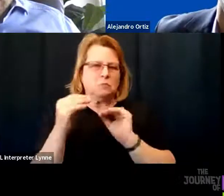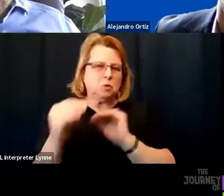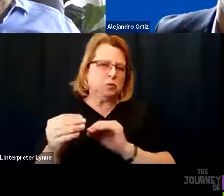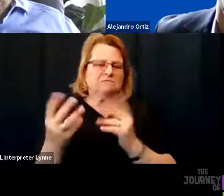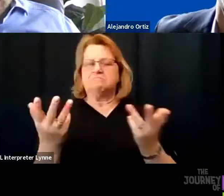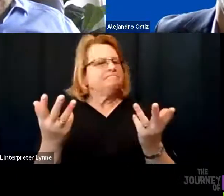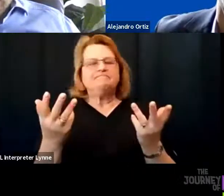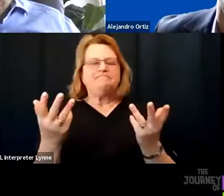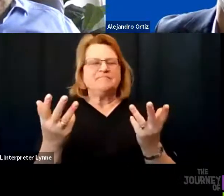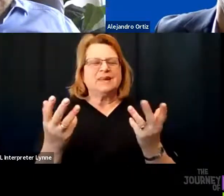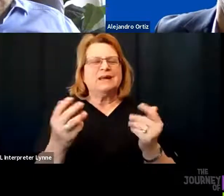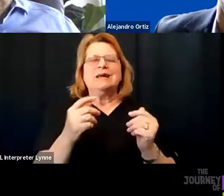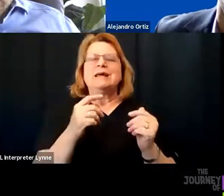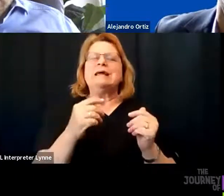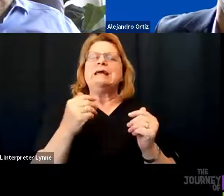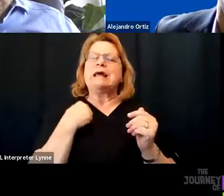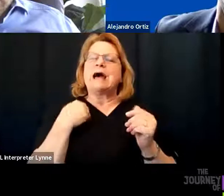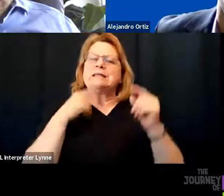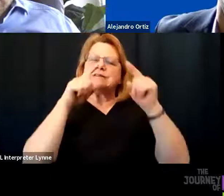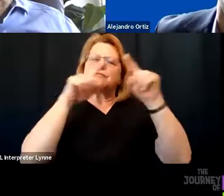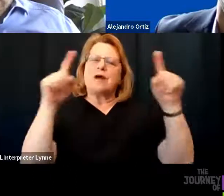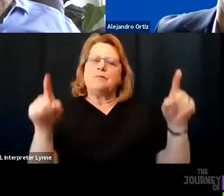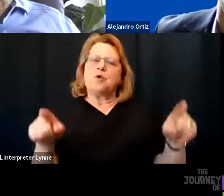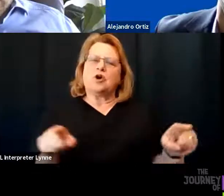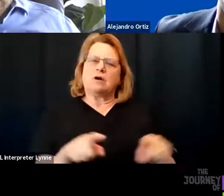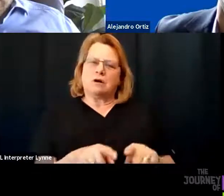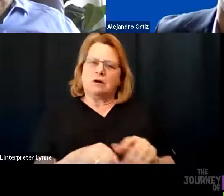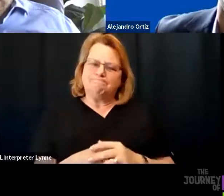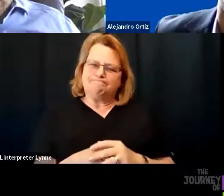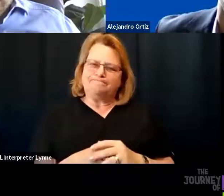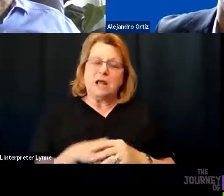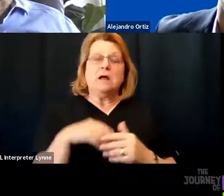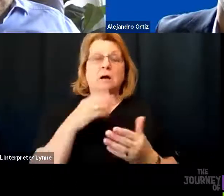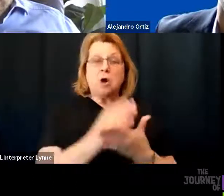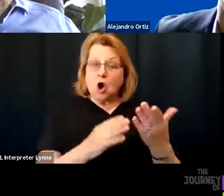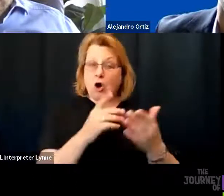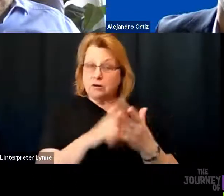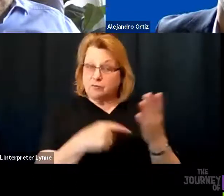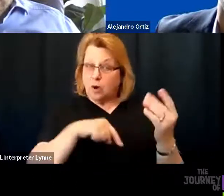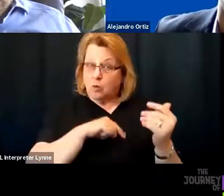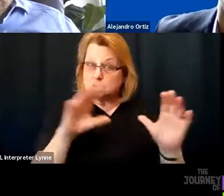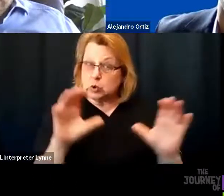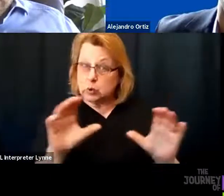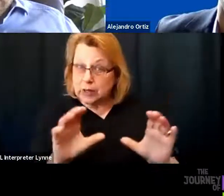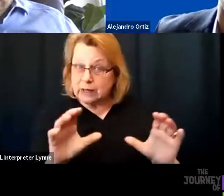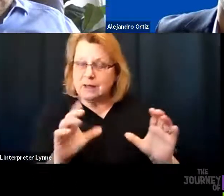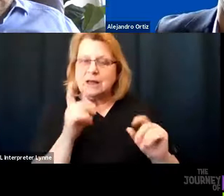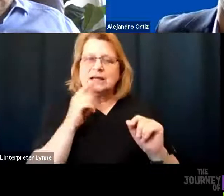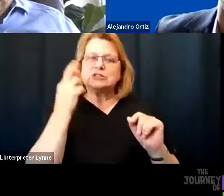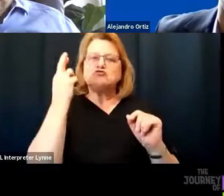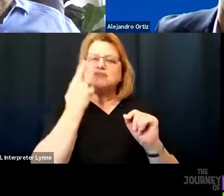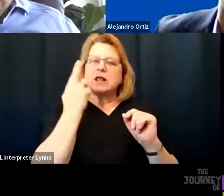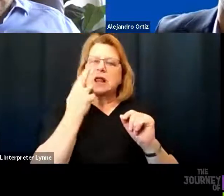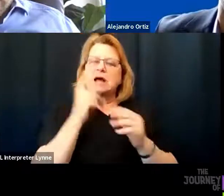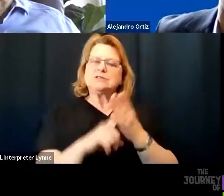It has a contextual framework. And so part of what we're doing is taking into account what has come